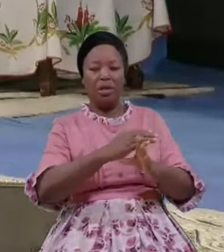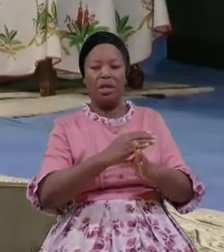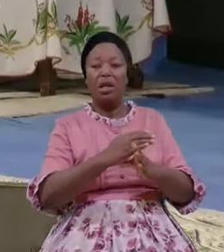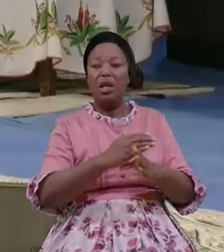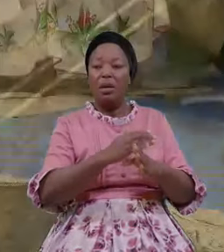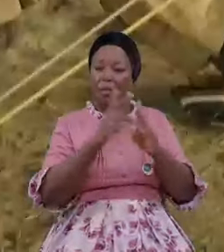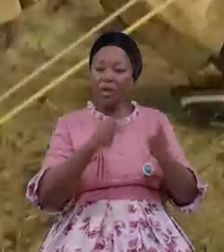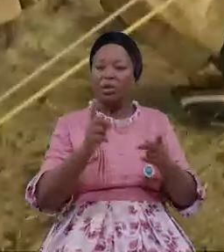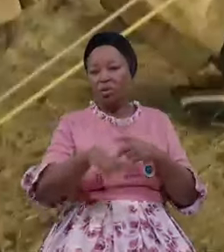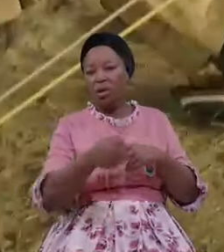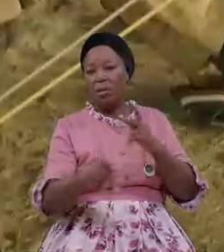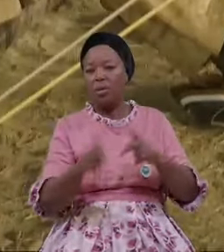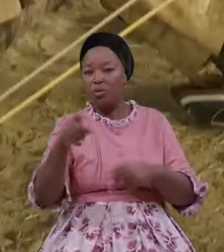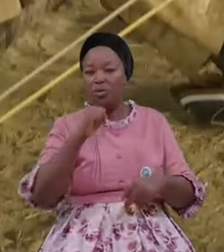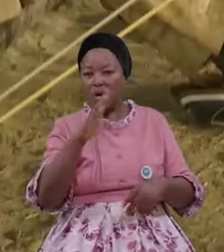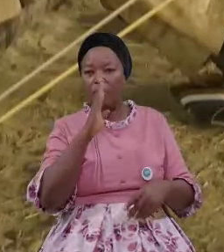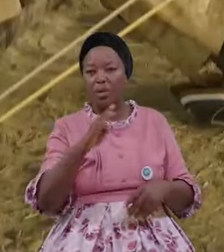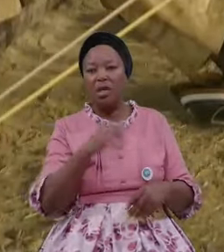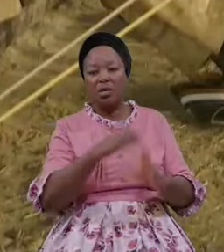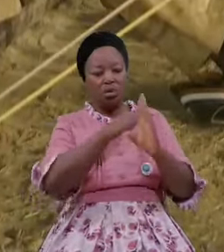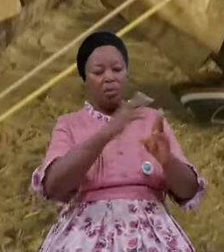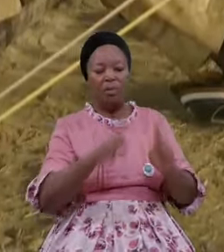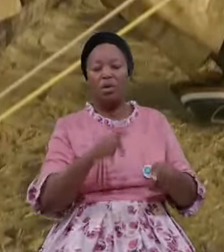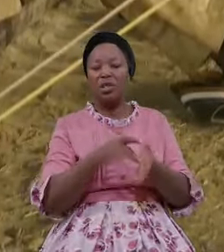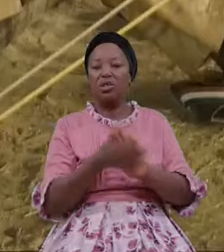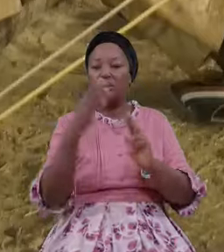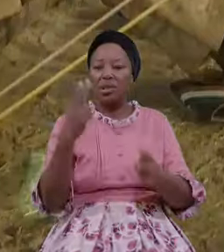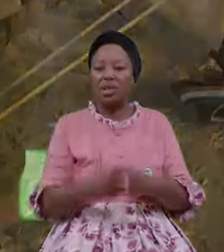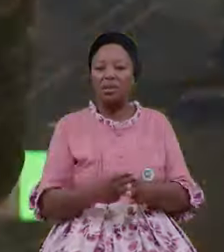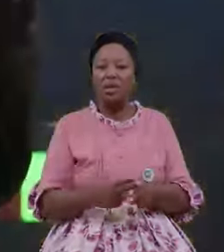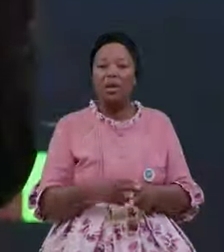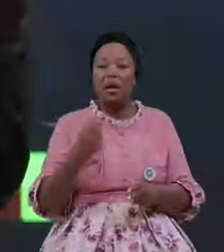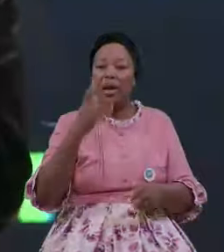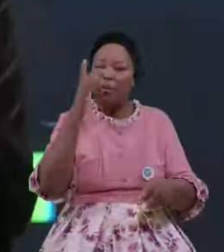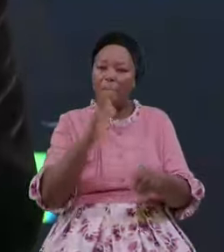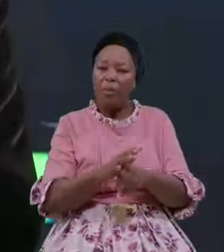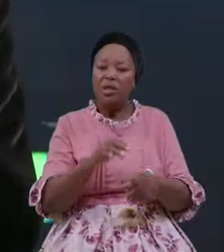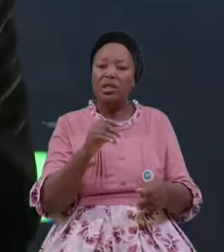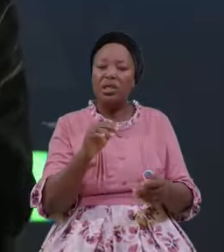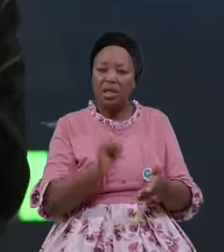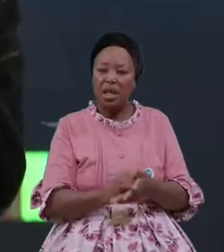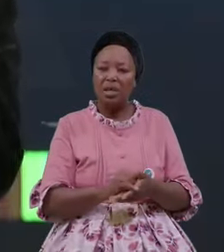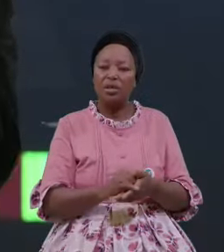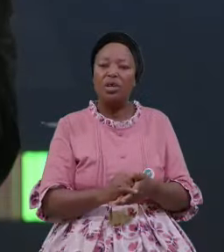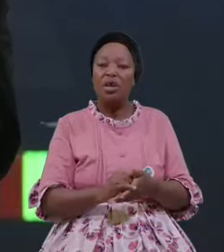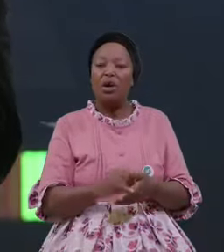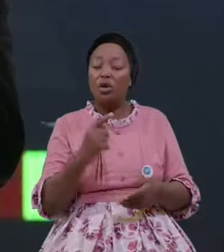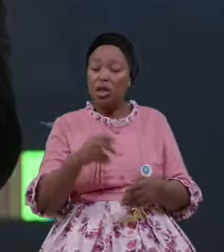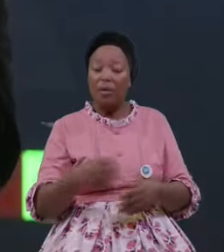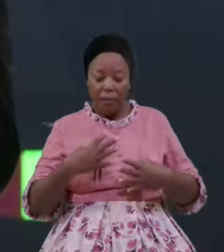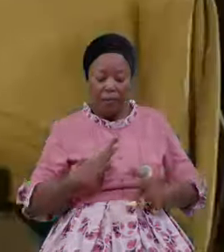block. Your vomit that you had dropped before, you will not swallow it back